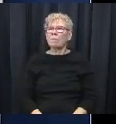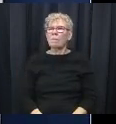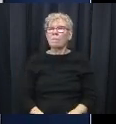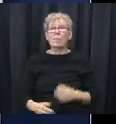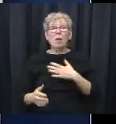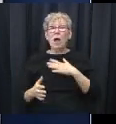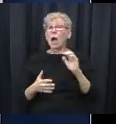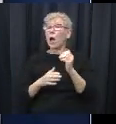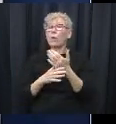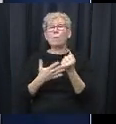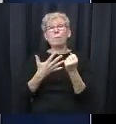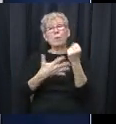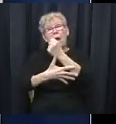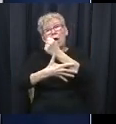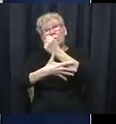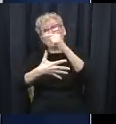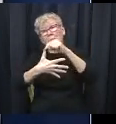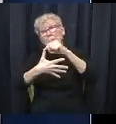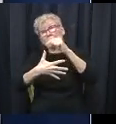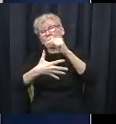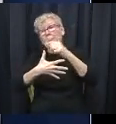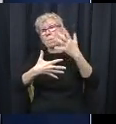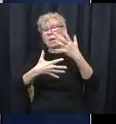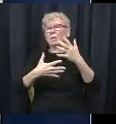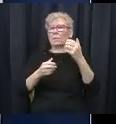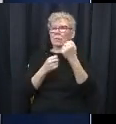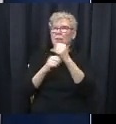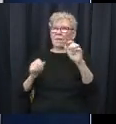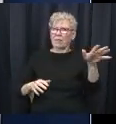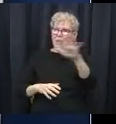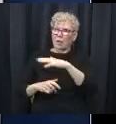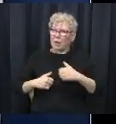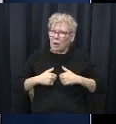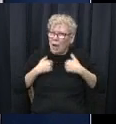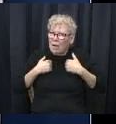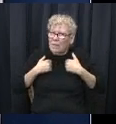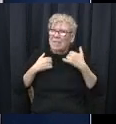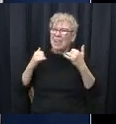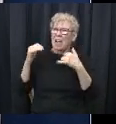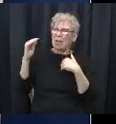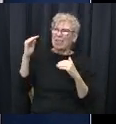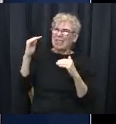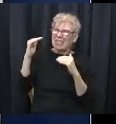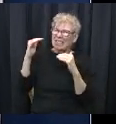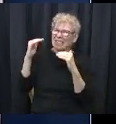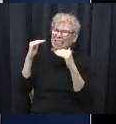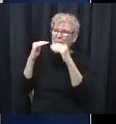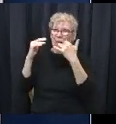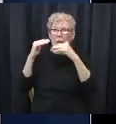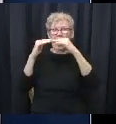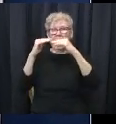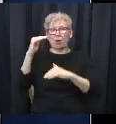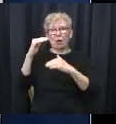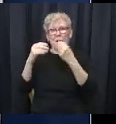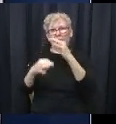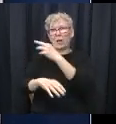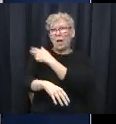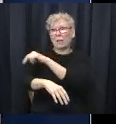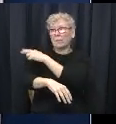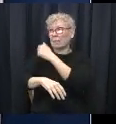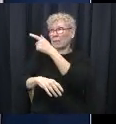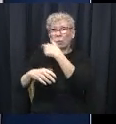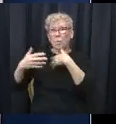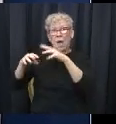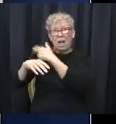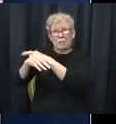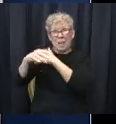hospital capacity. Other states have not been as fortunate, but thanks in part to the dial, but largely to your own personal